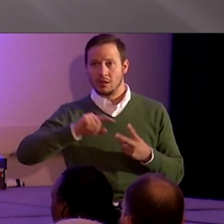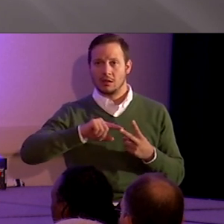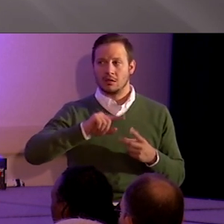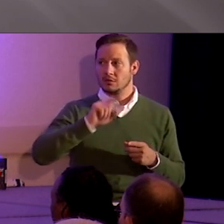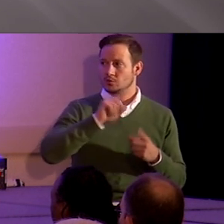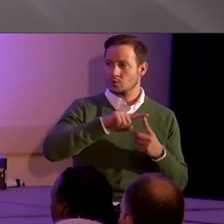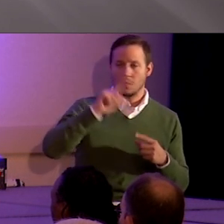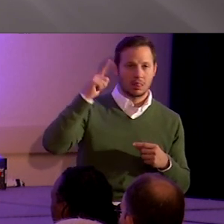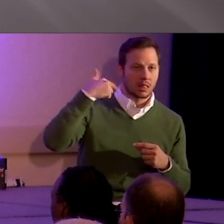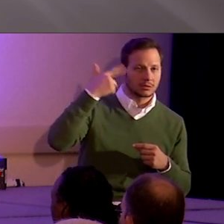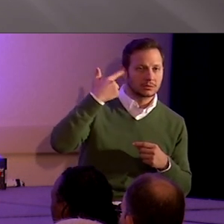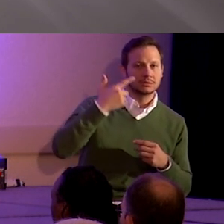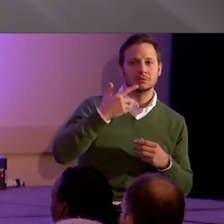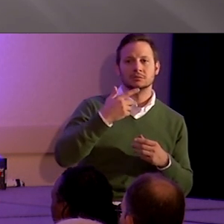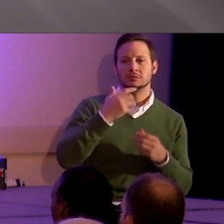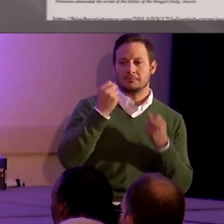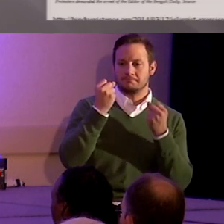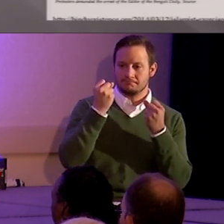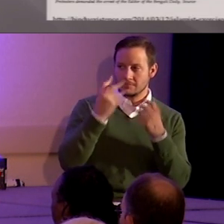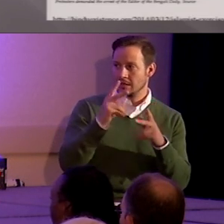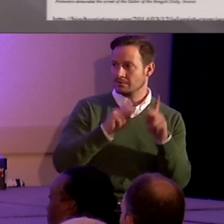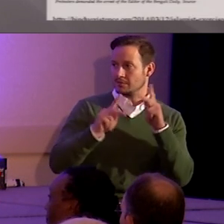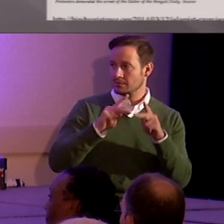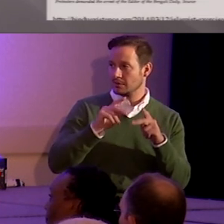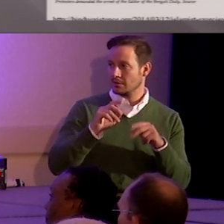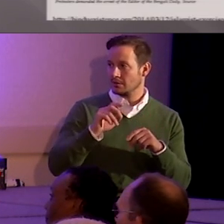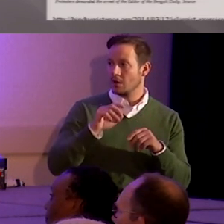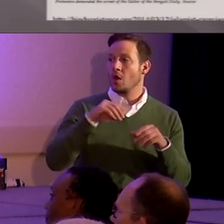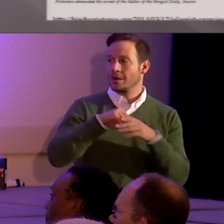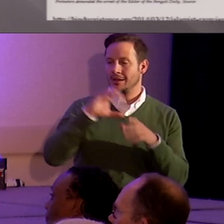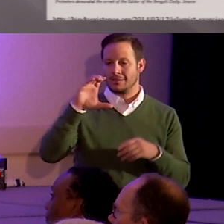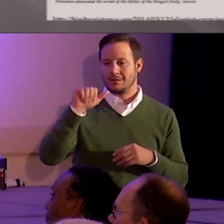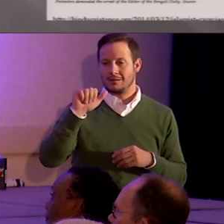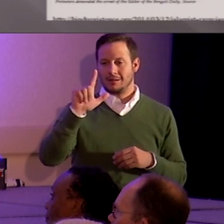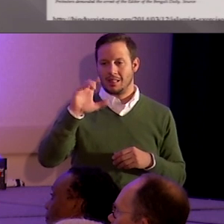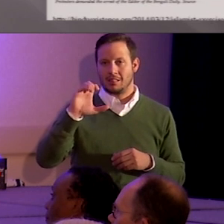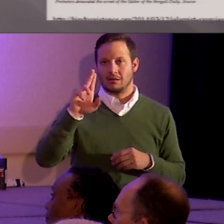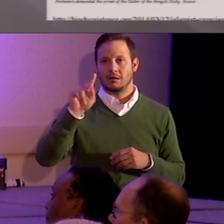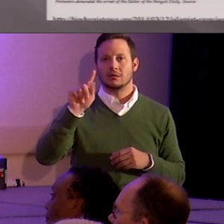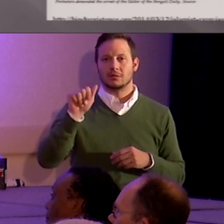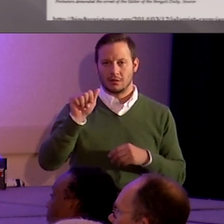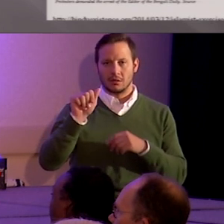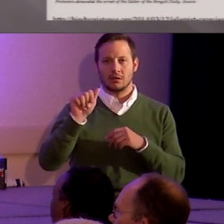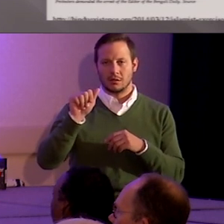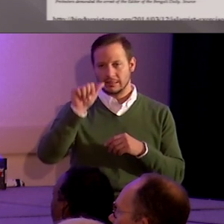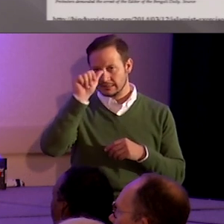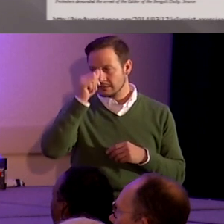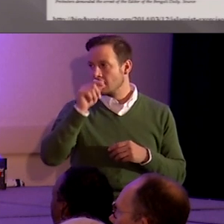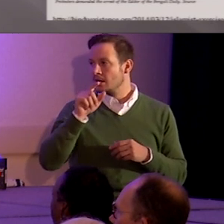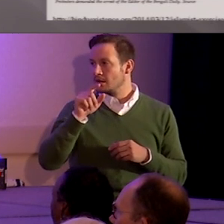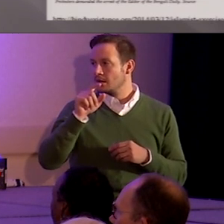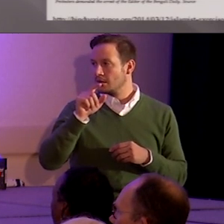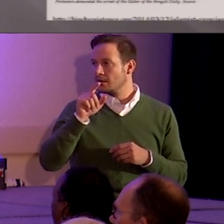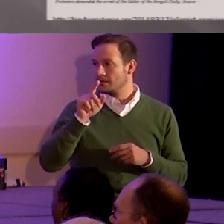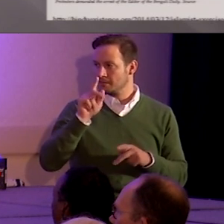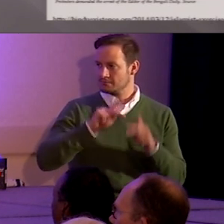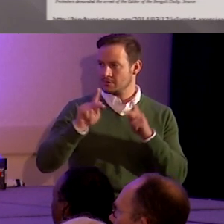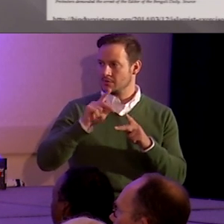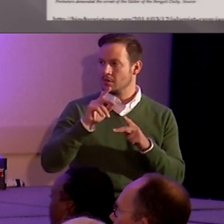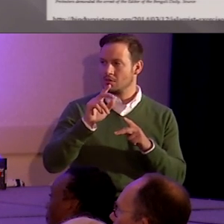London, and Islamists, in fact, have rioted in Calcutta when photos of our protest was published in a local